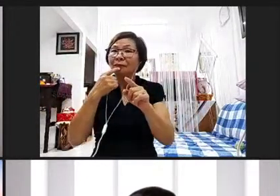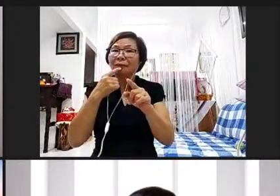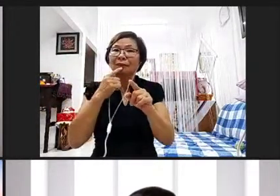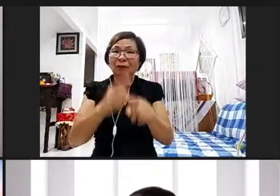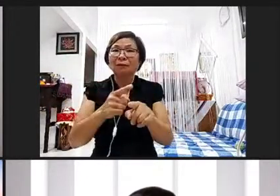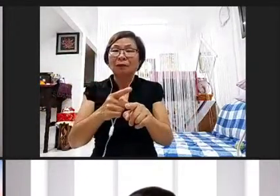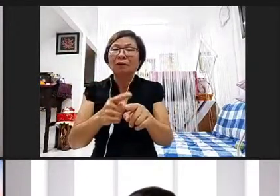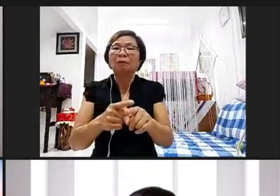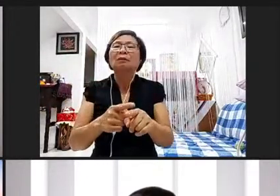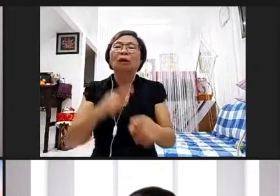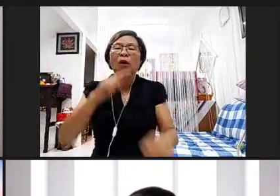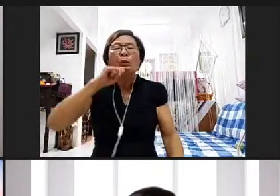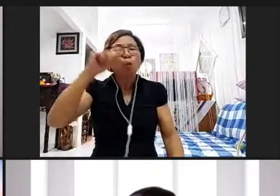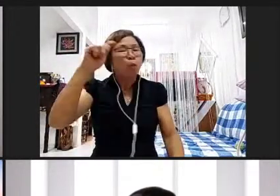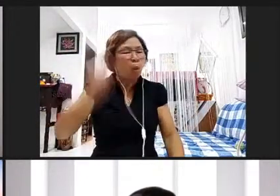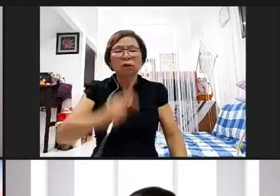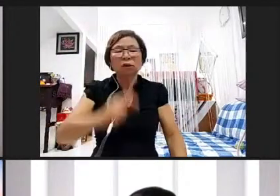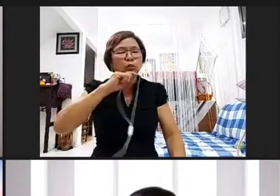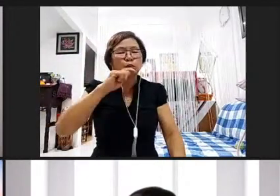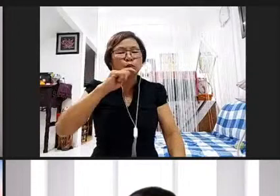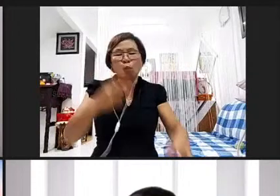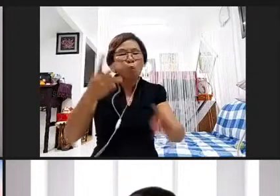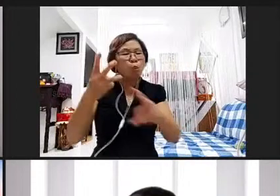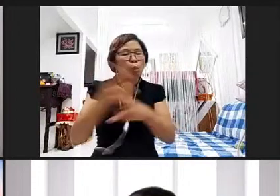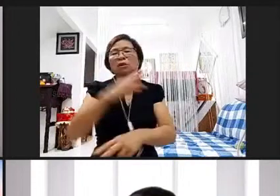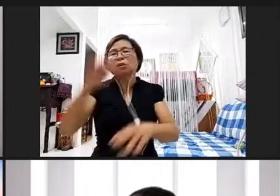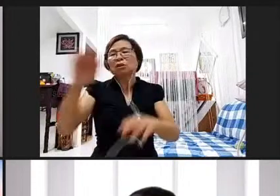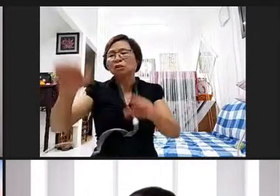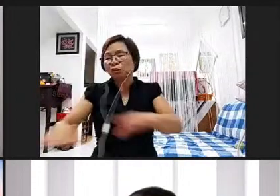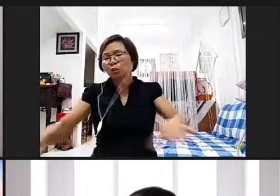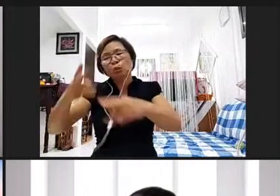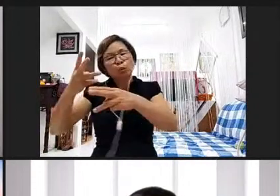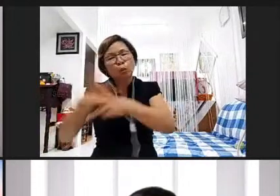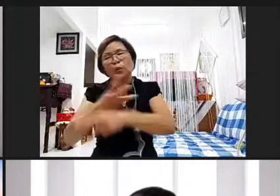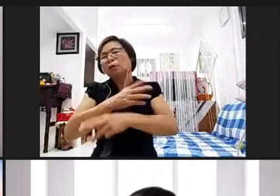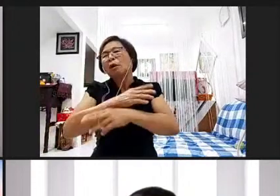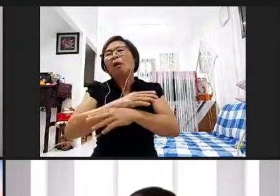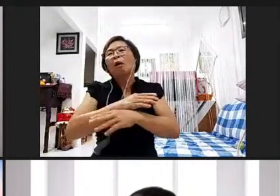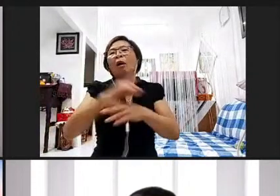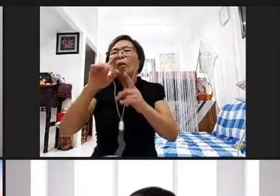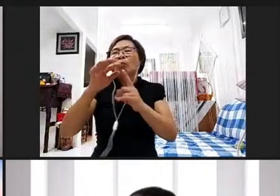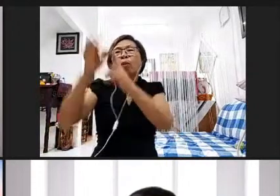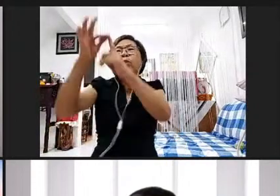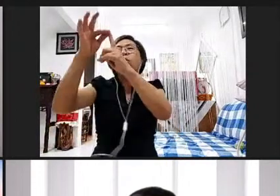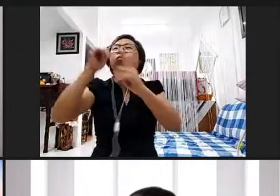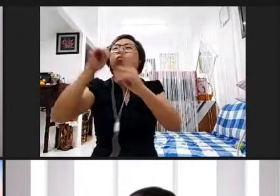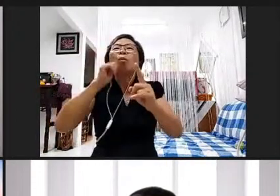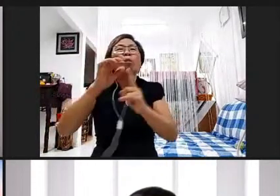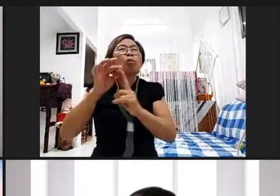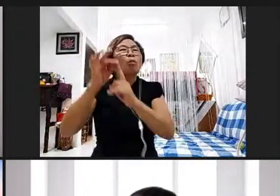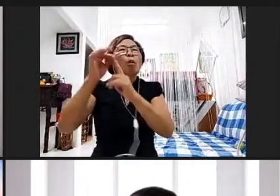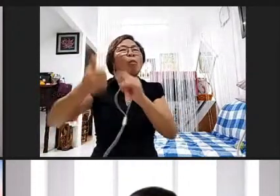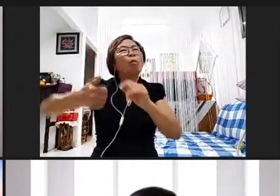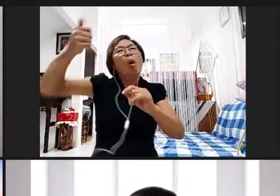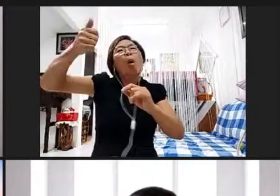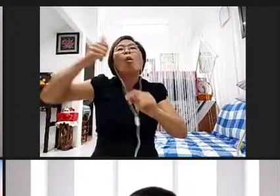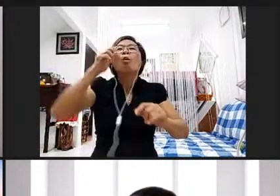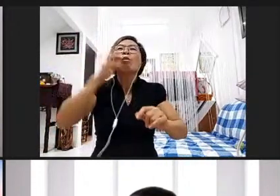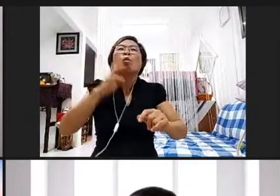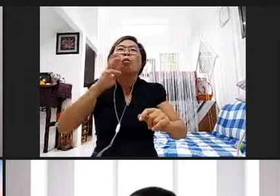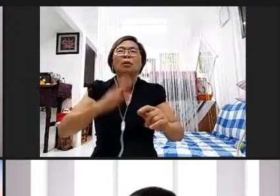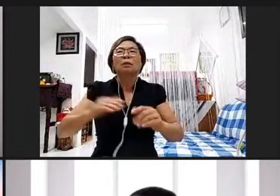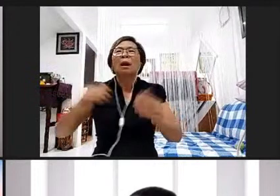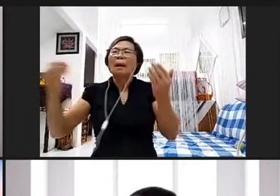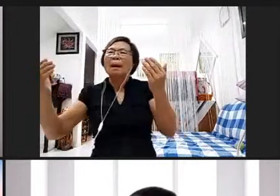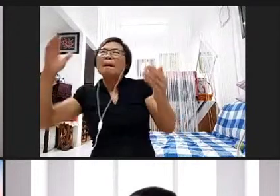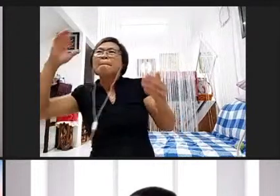affected the elderly badly, it affected the children badly, it affected mainly the women compared to the men as far as gender